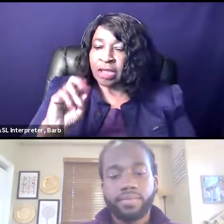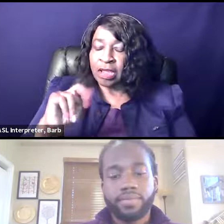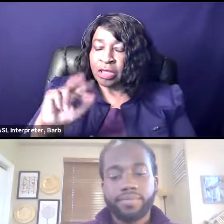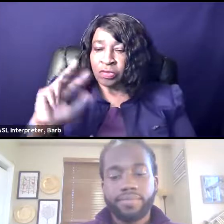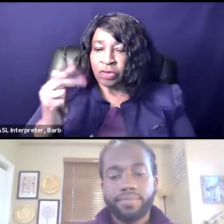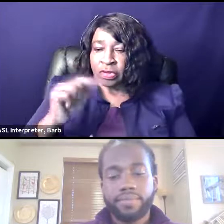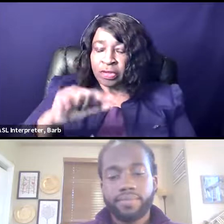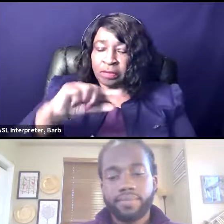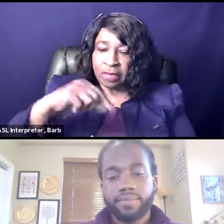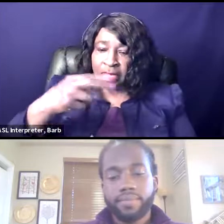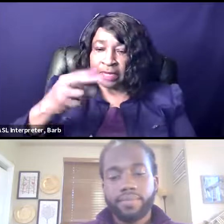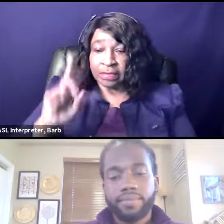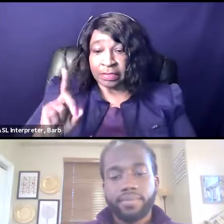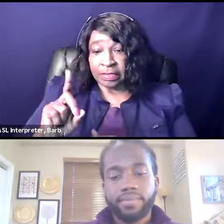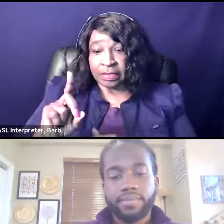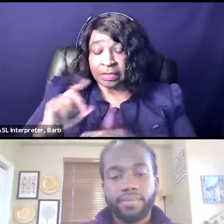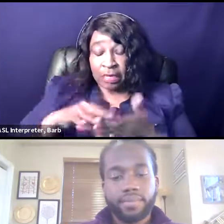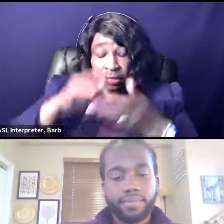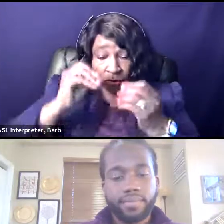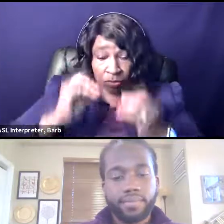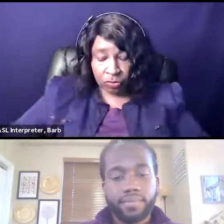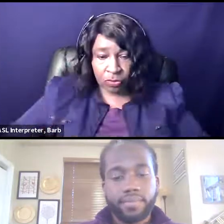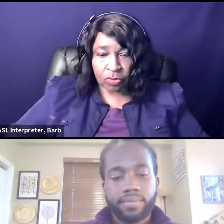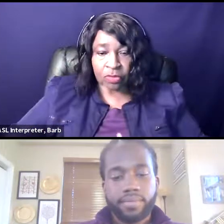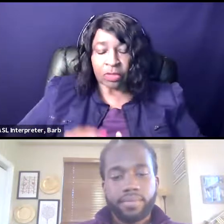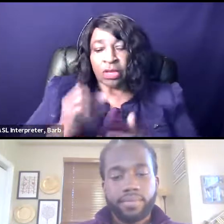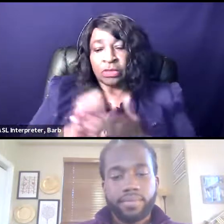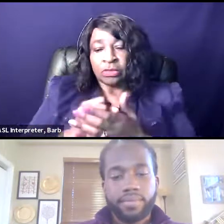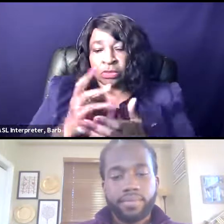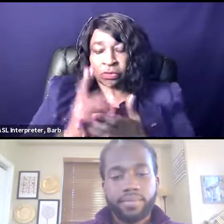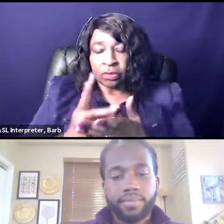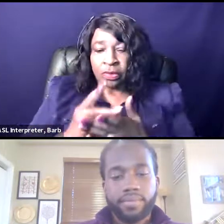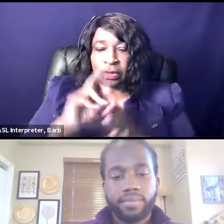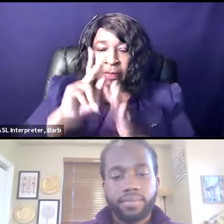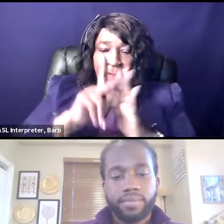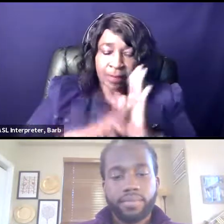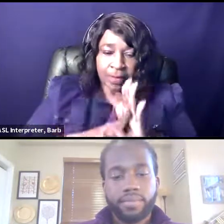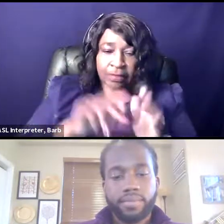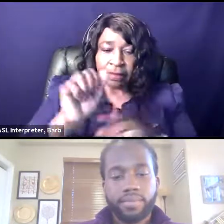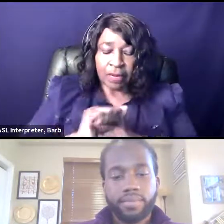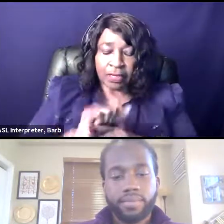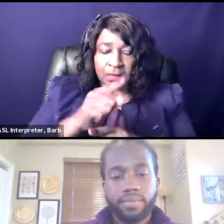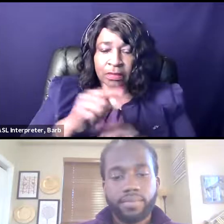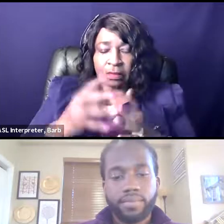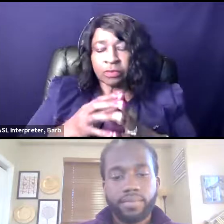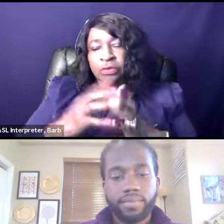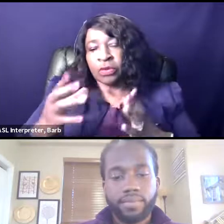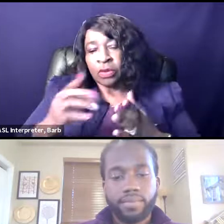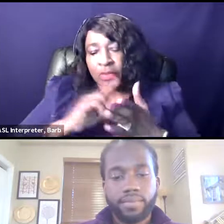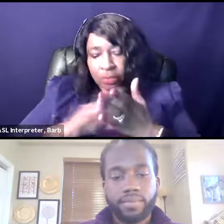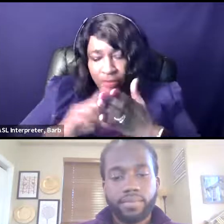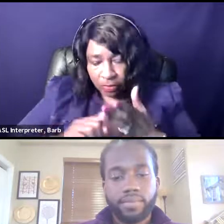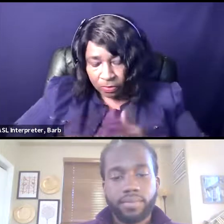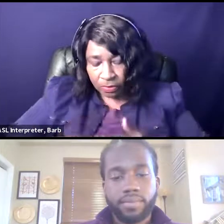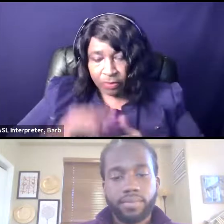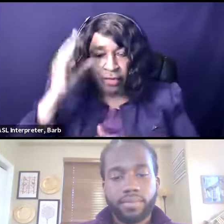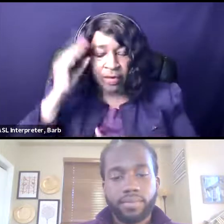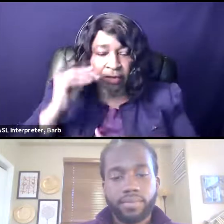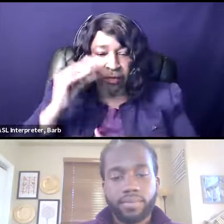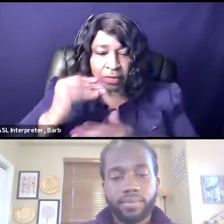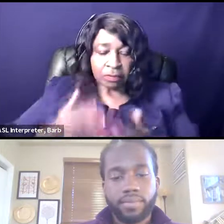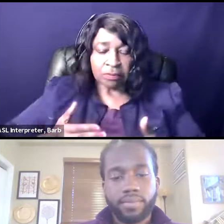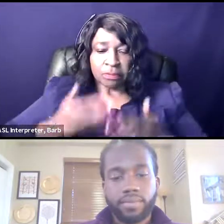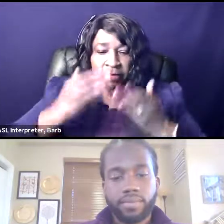candidate at the Crown Family School of Social Work Policy and Practice. Lester has a lot of research experience, including providing research supports across